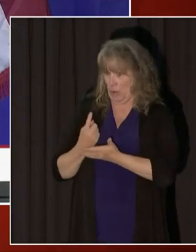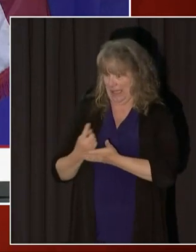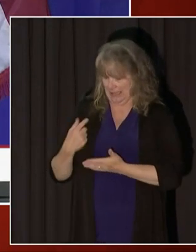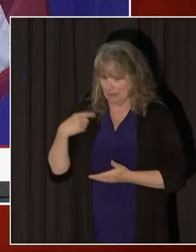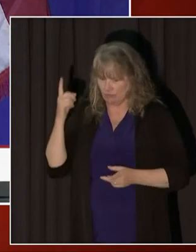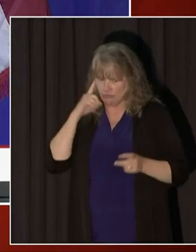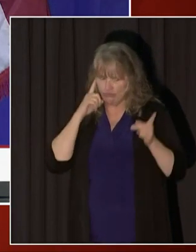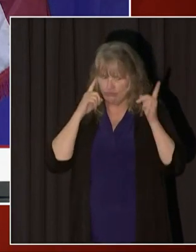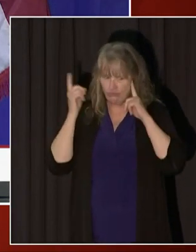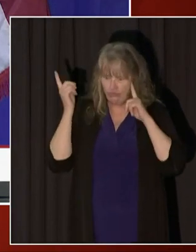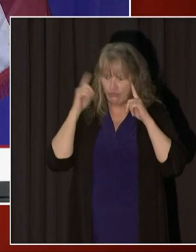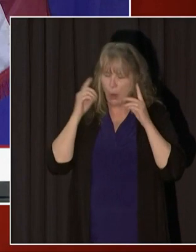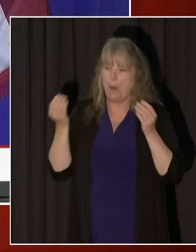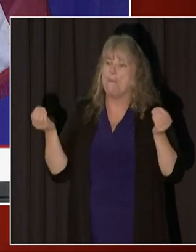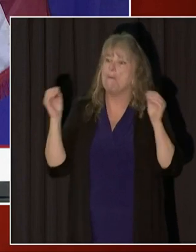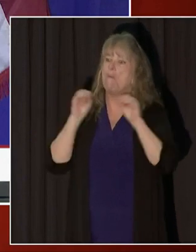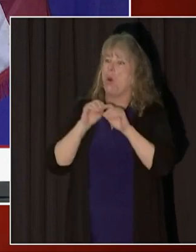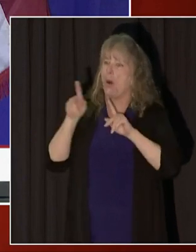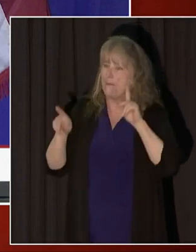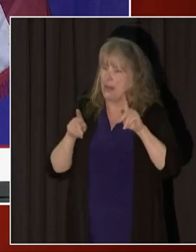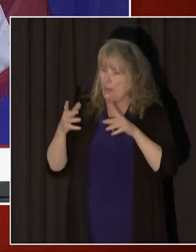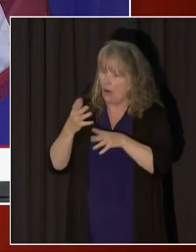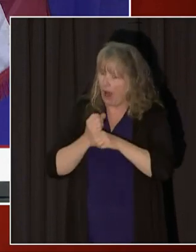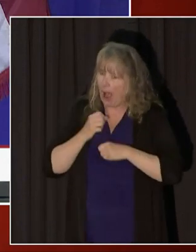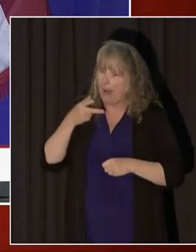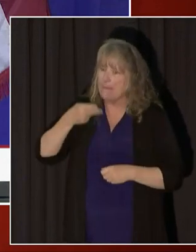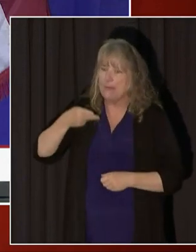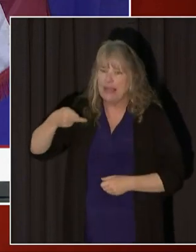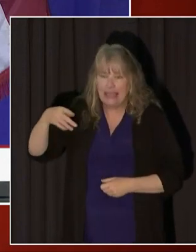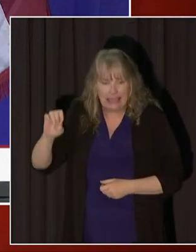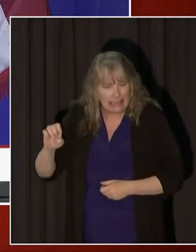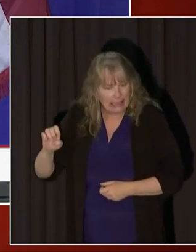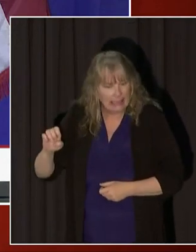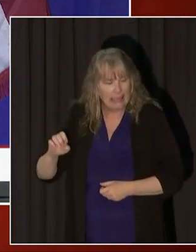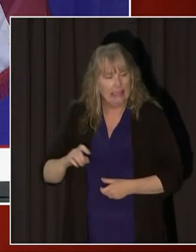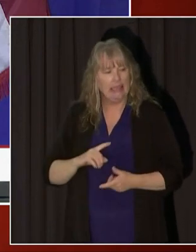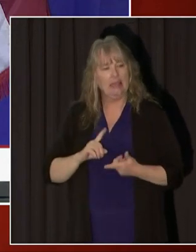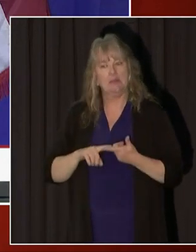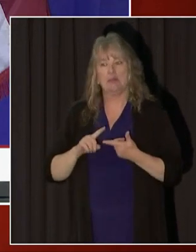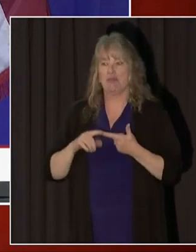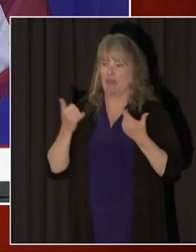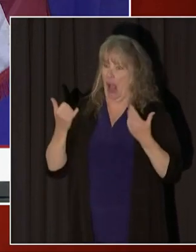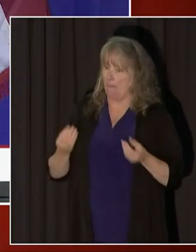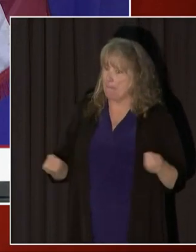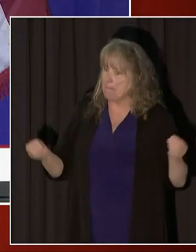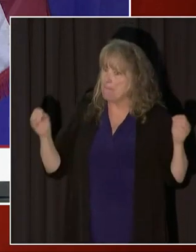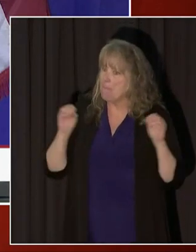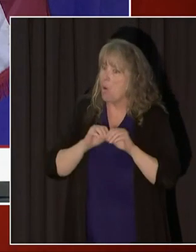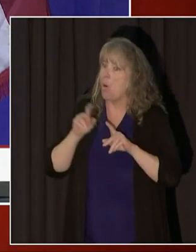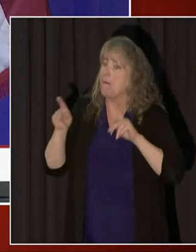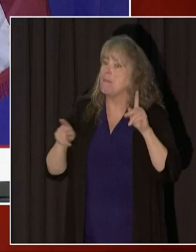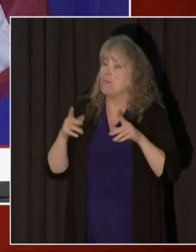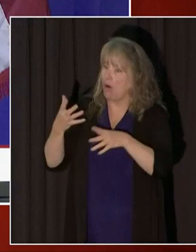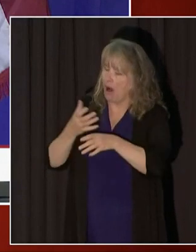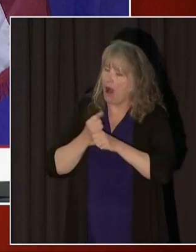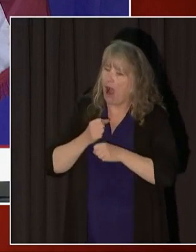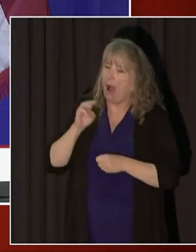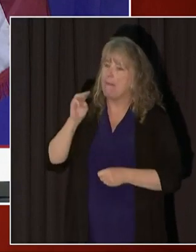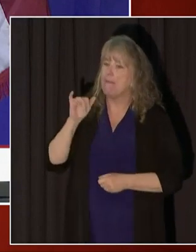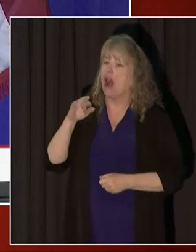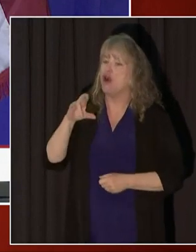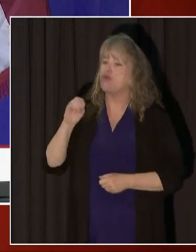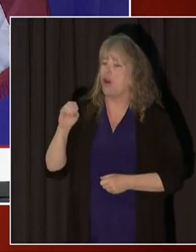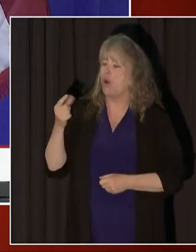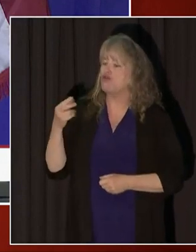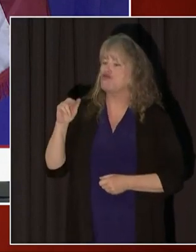people having gotten PPP relief. We know now that more people have also gotten the micro grant relief